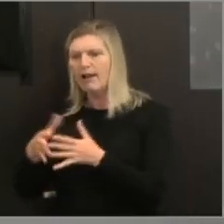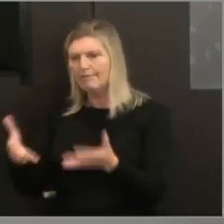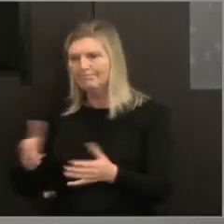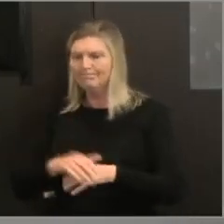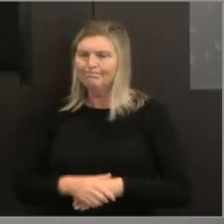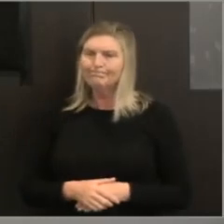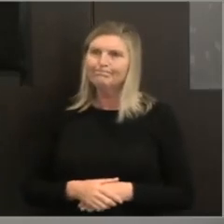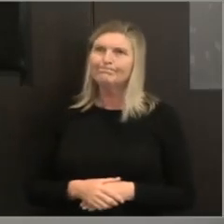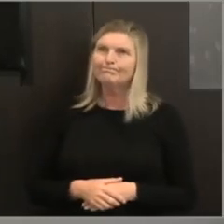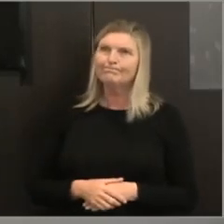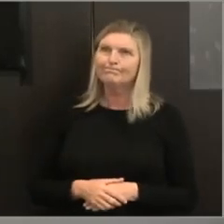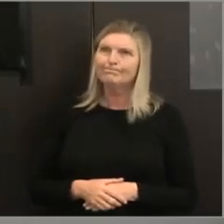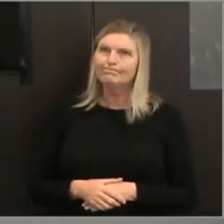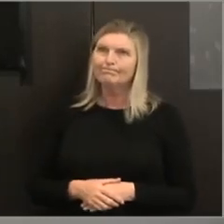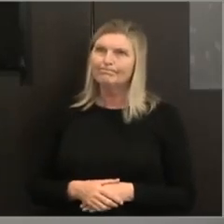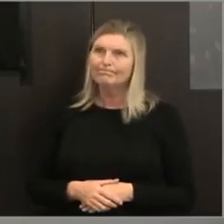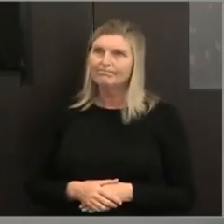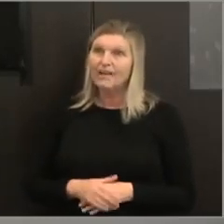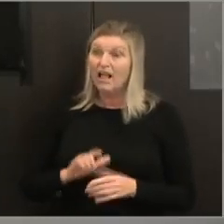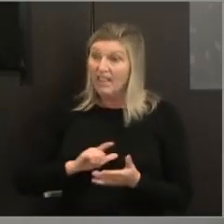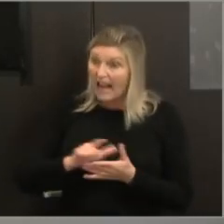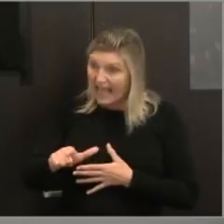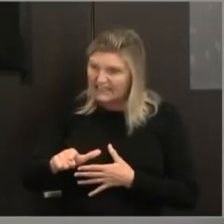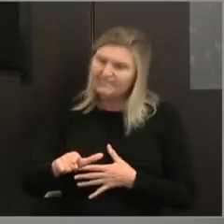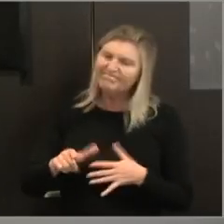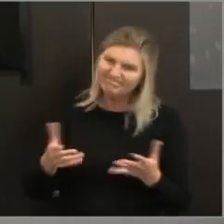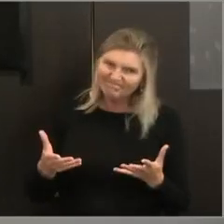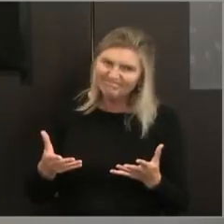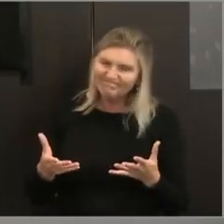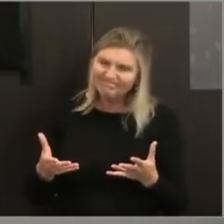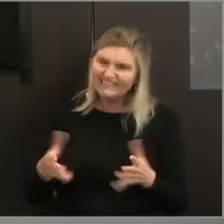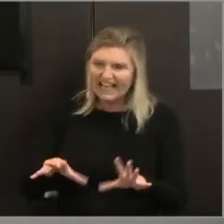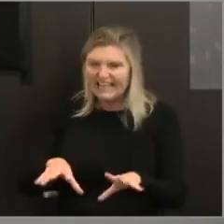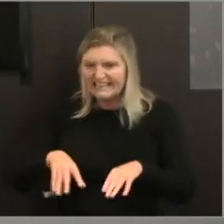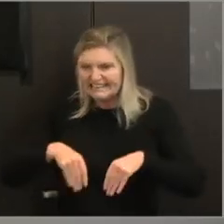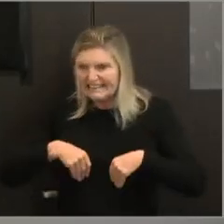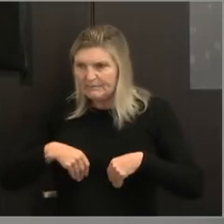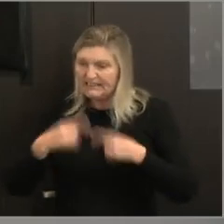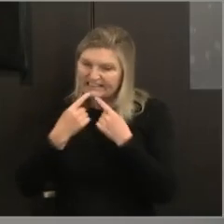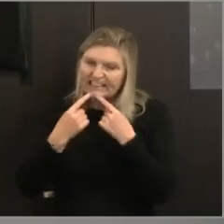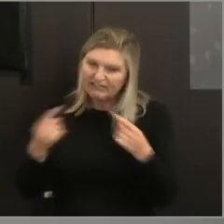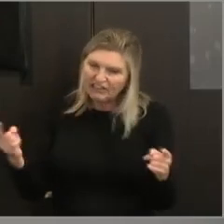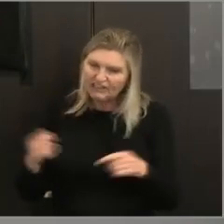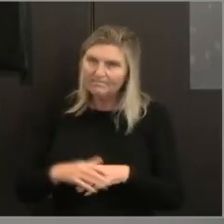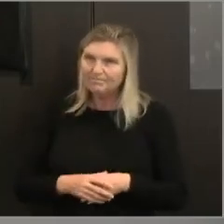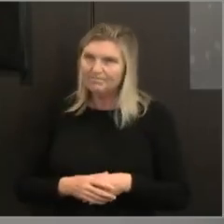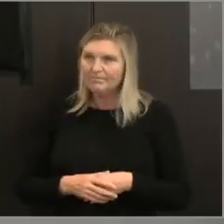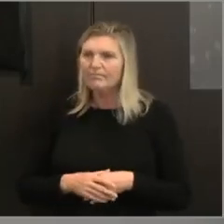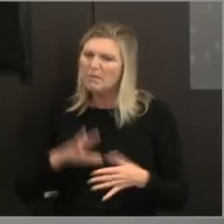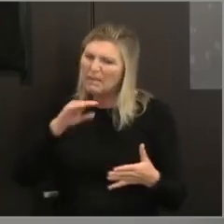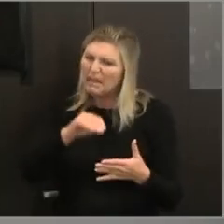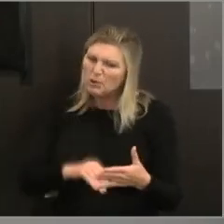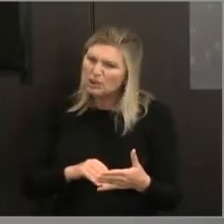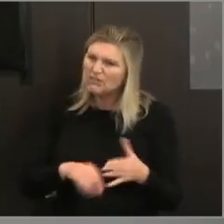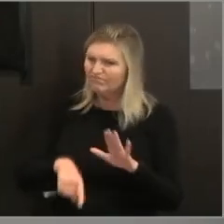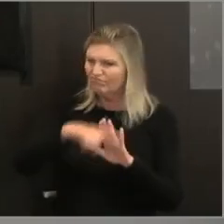States. When they subsequently acceded to the declaration, they placed a number of